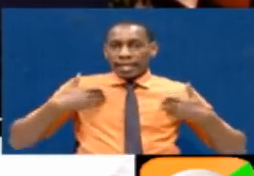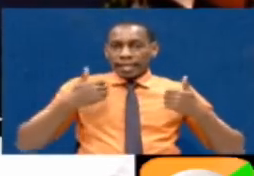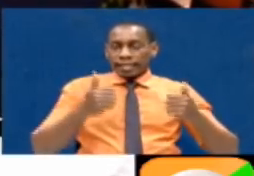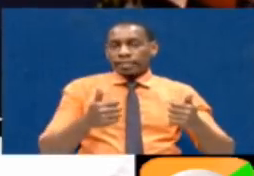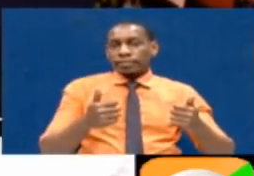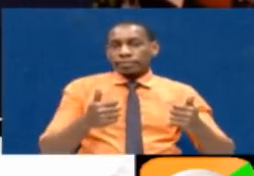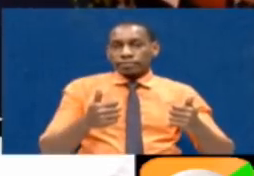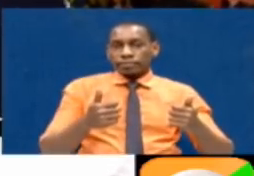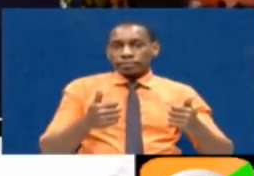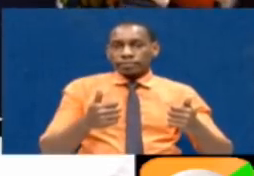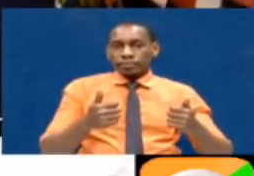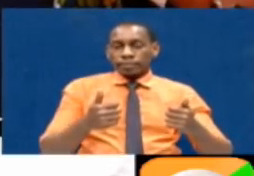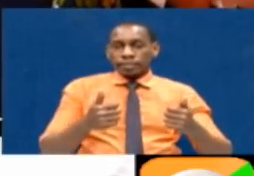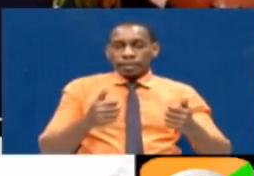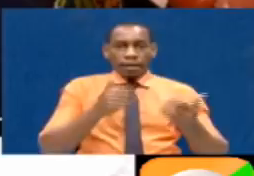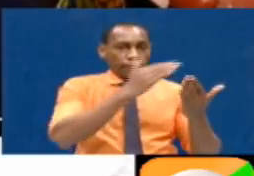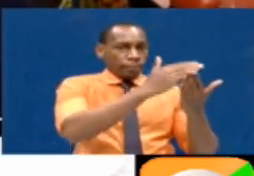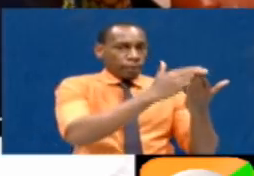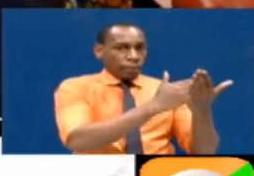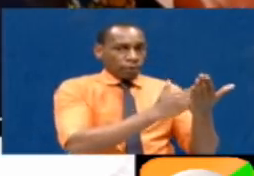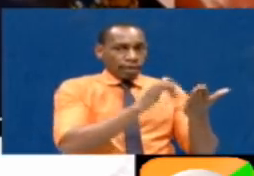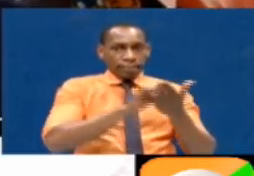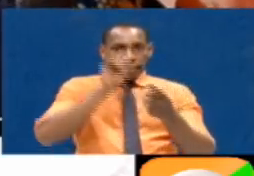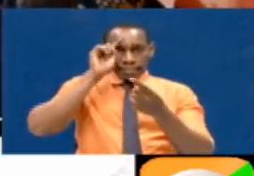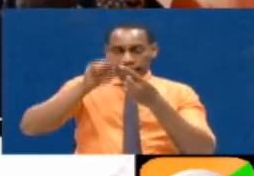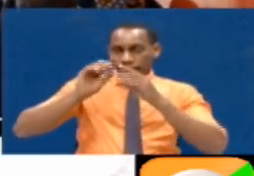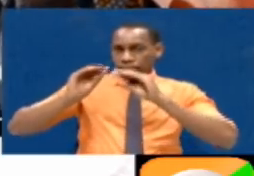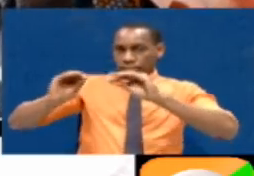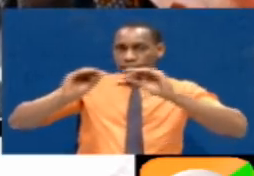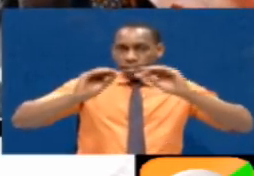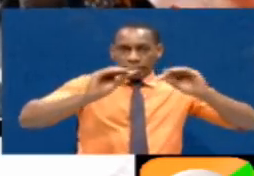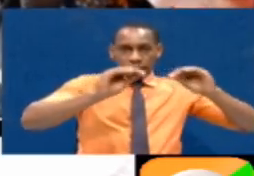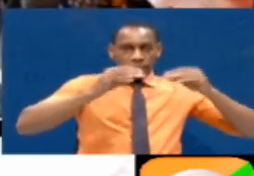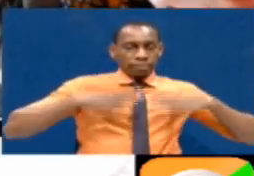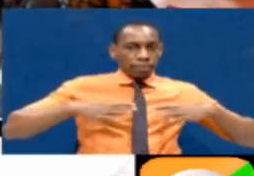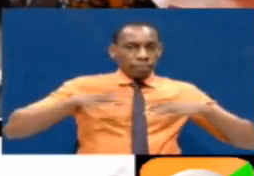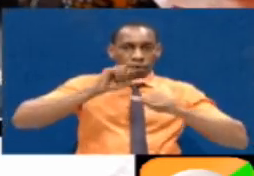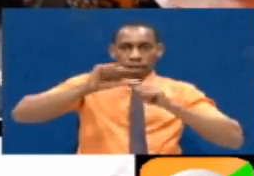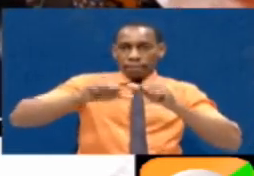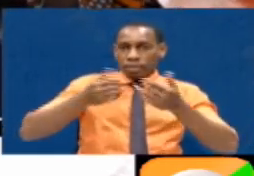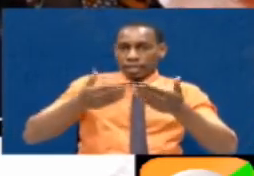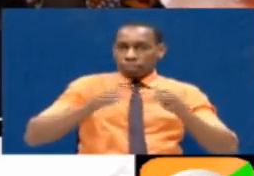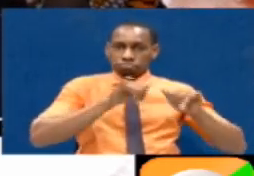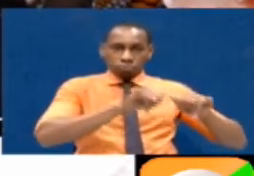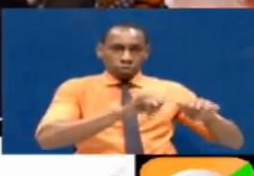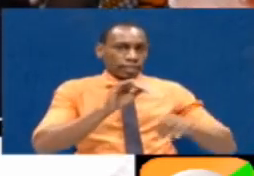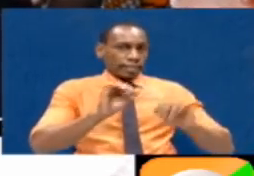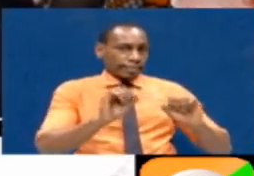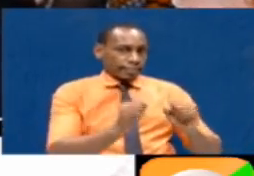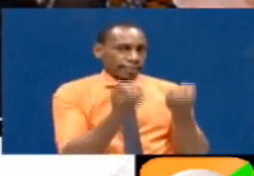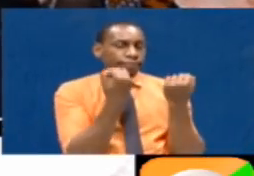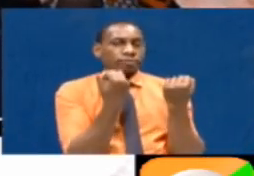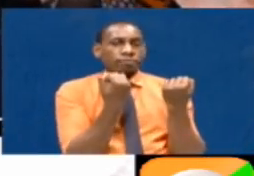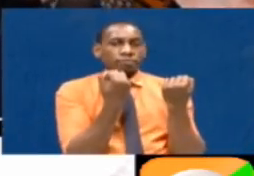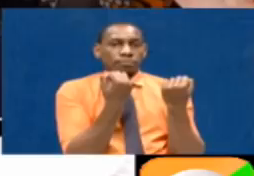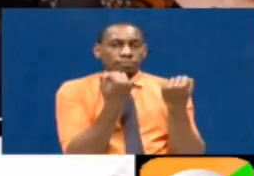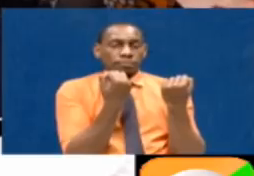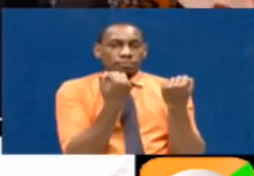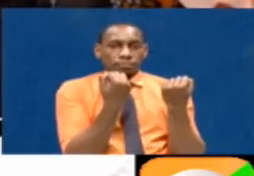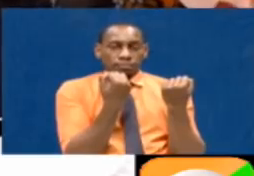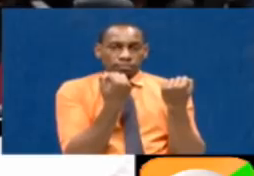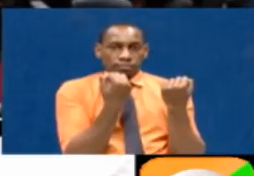Health, in this initiative to ensure that we educate Kenyans about how to stay safe and ensure